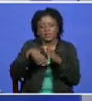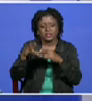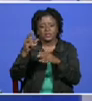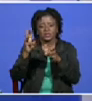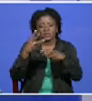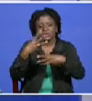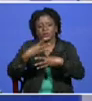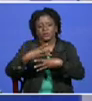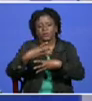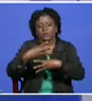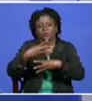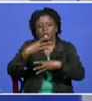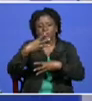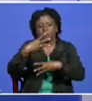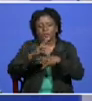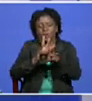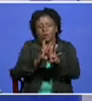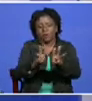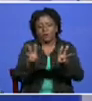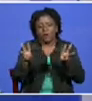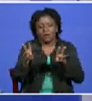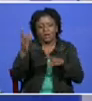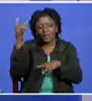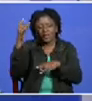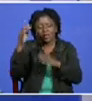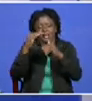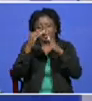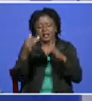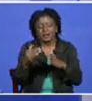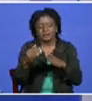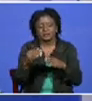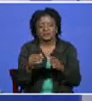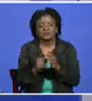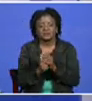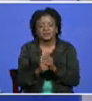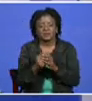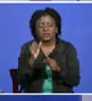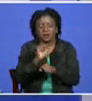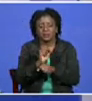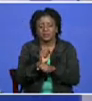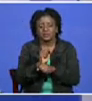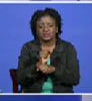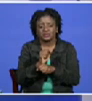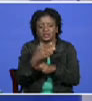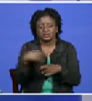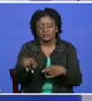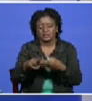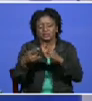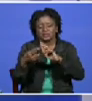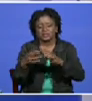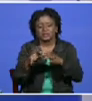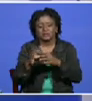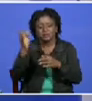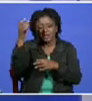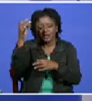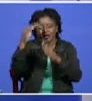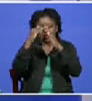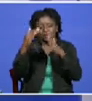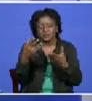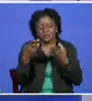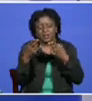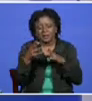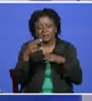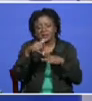the surrounding area will also get a $1 million facelift. The operation and restoration of the lighthouse will be undertaken